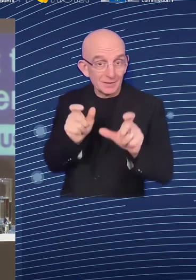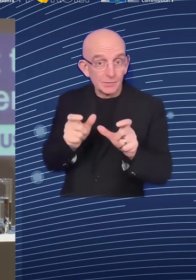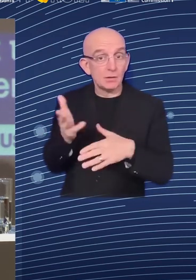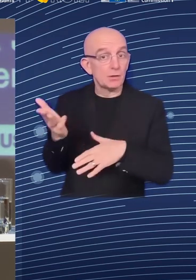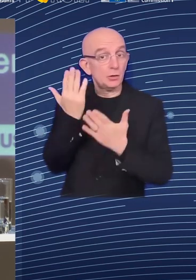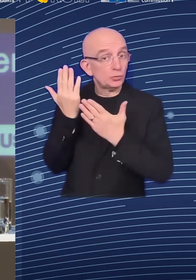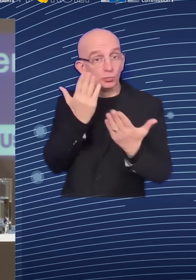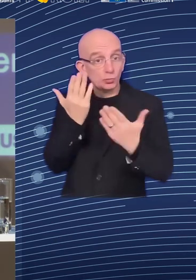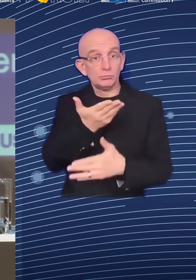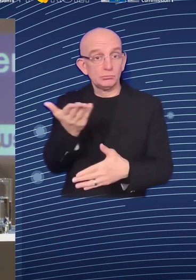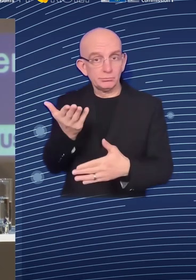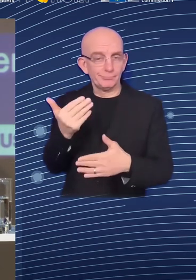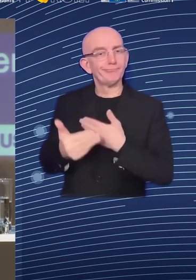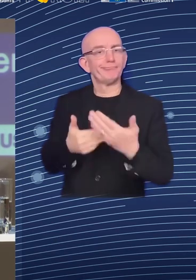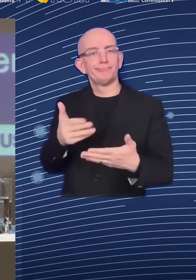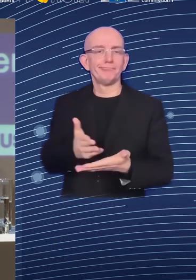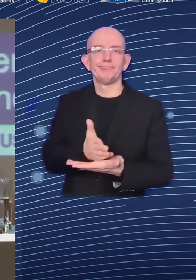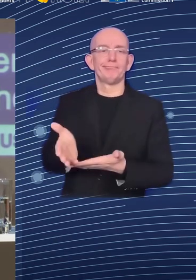ask, sometimes they don't do, but